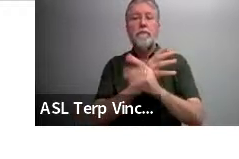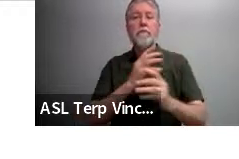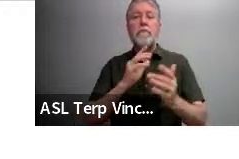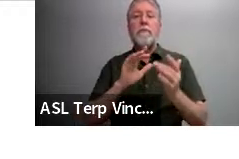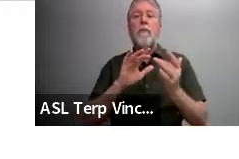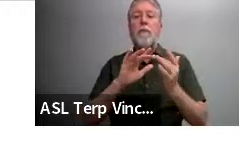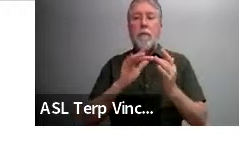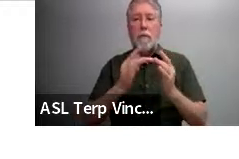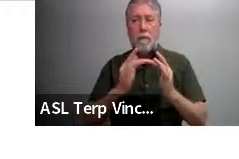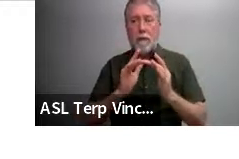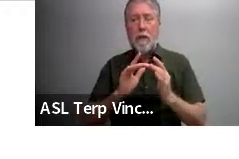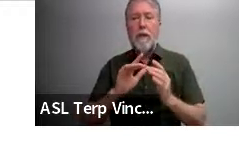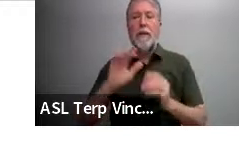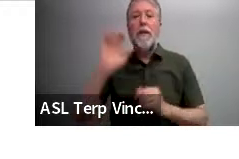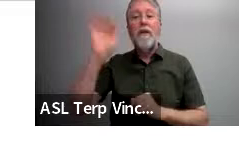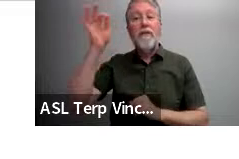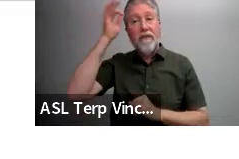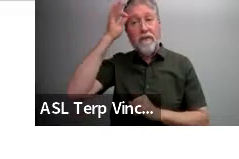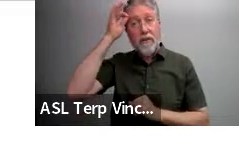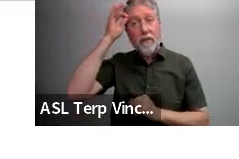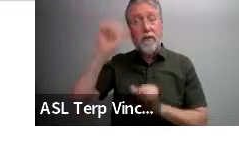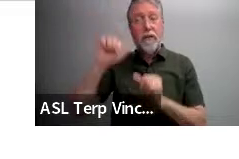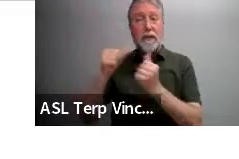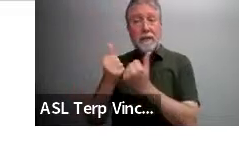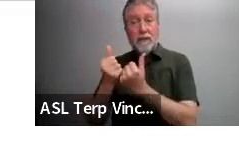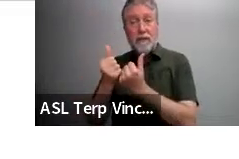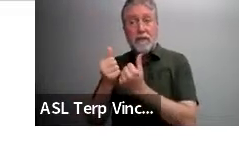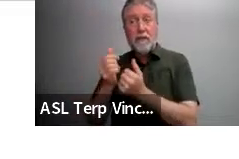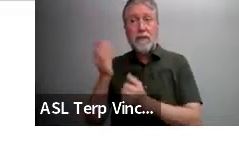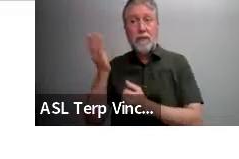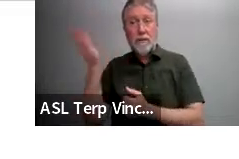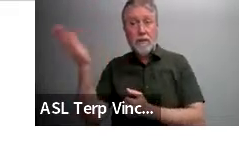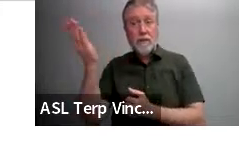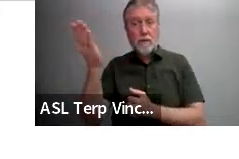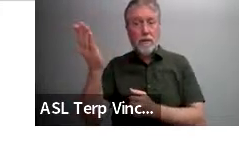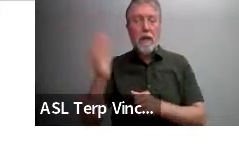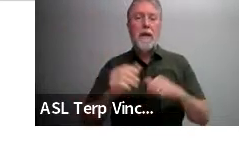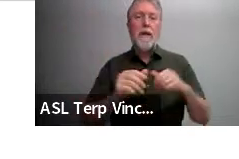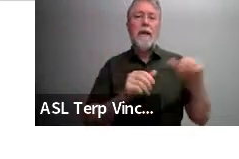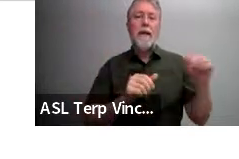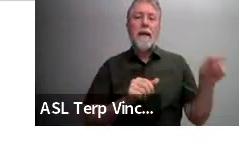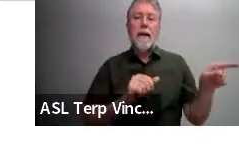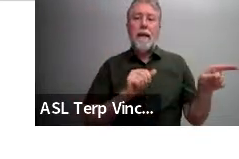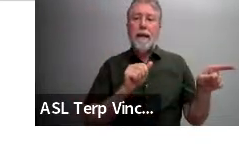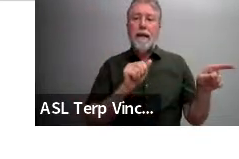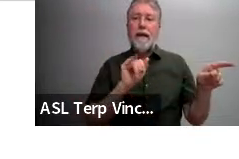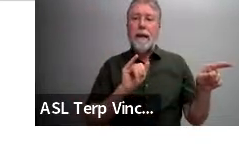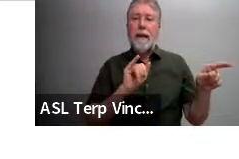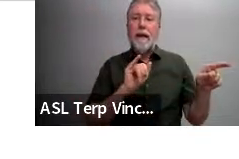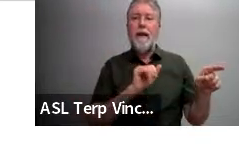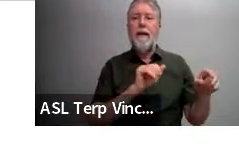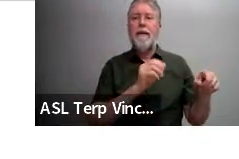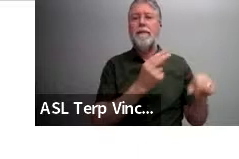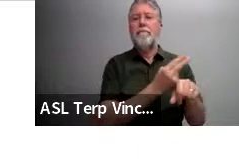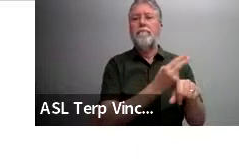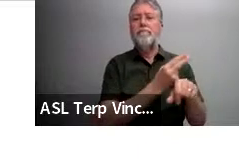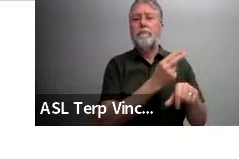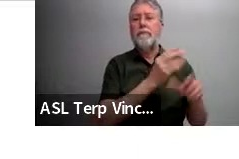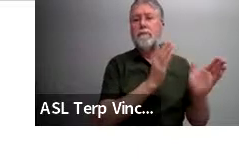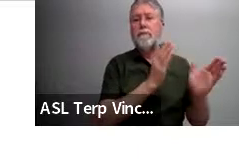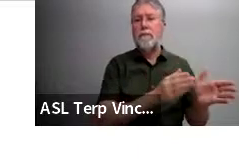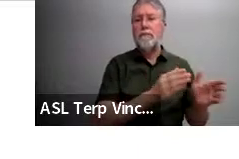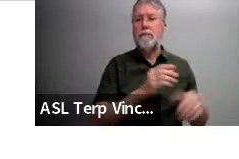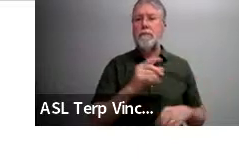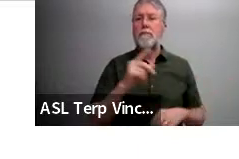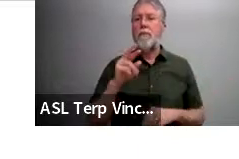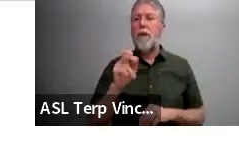federal agency and AI practitioners. This will be a hearing giving them an opportunity to share information about their